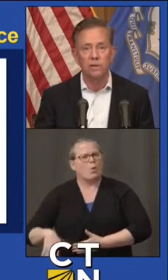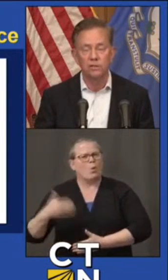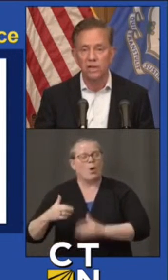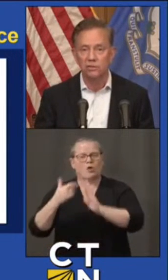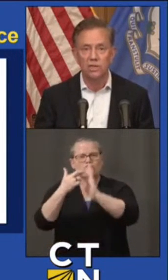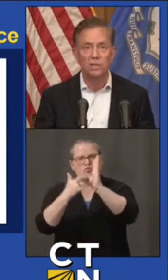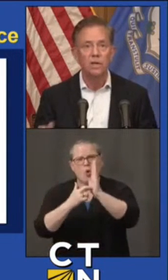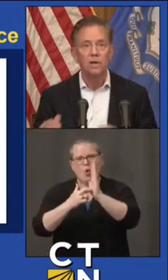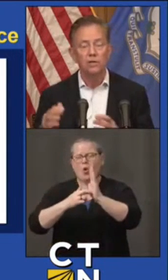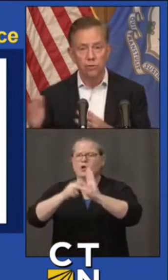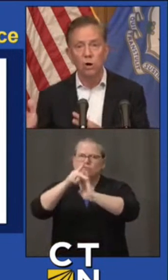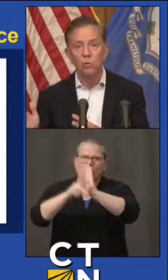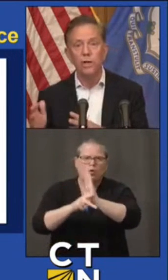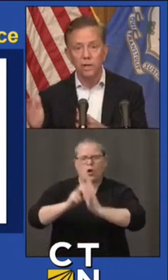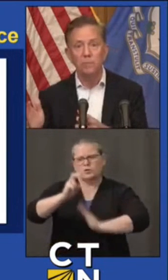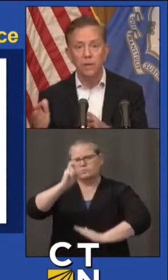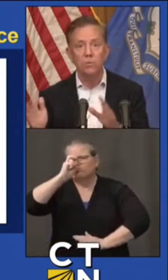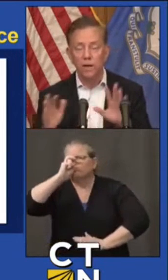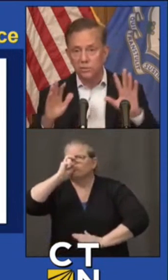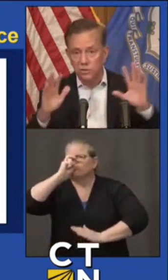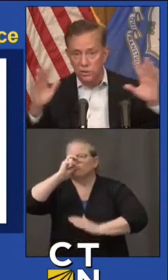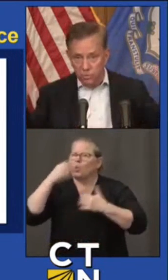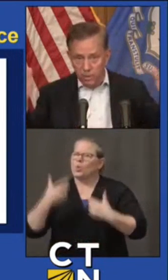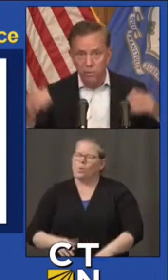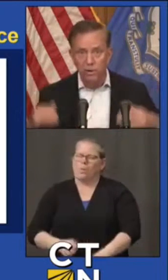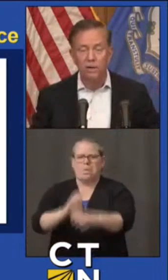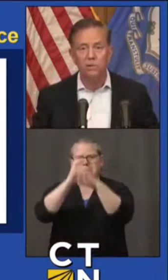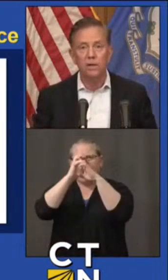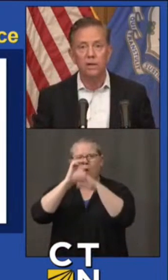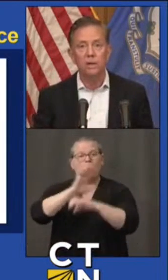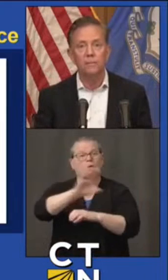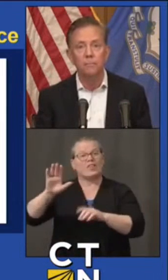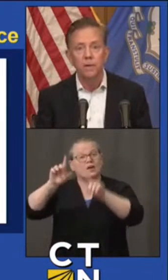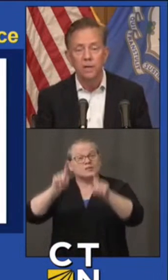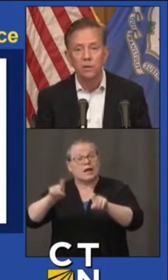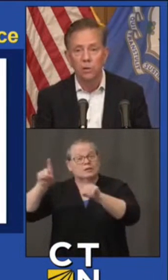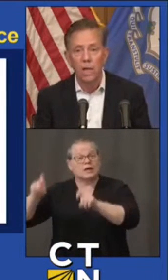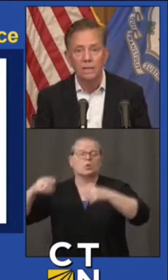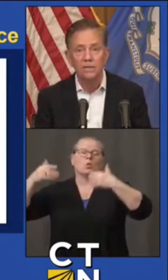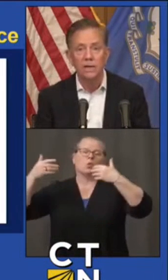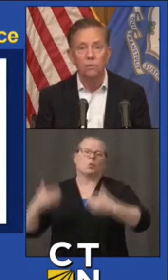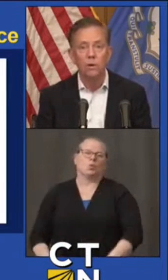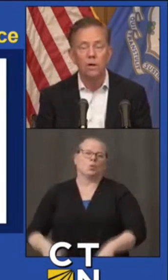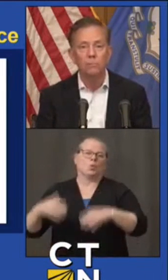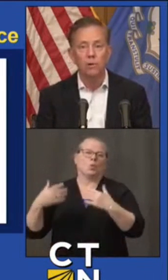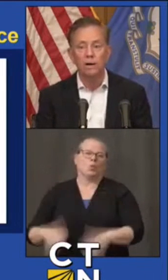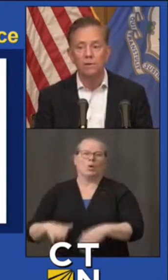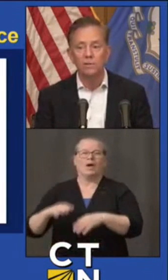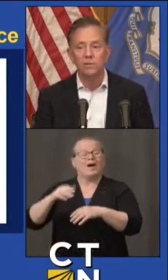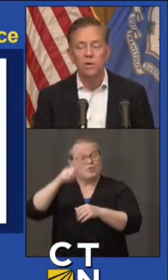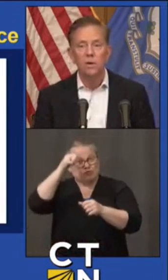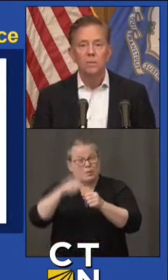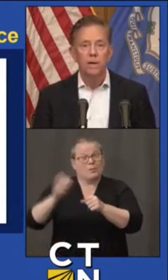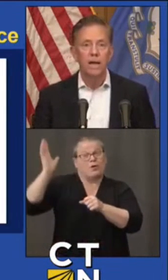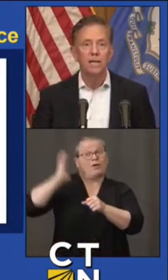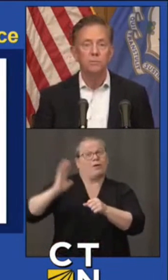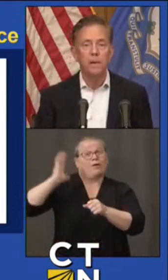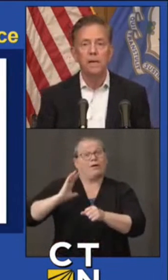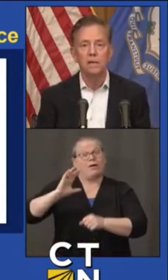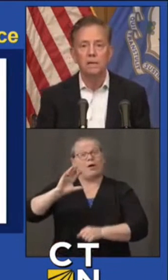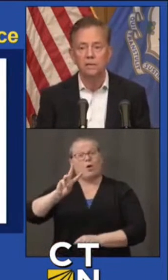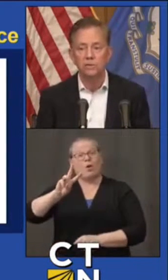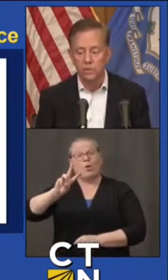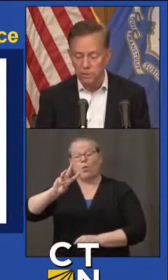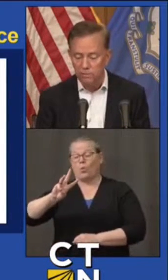the testing, draconian in many ways, as you remember how they, locked out Wuhan province, but it has